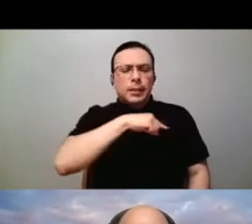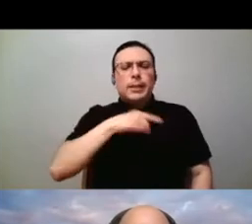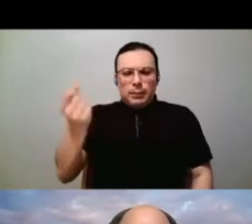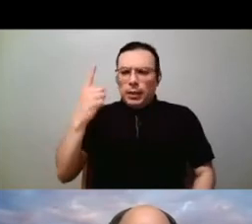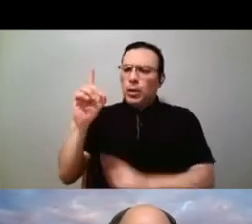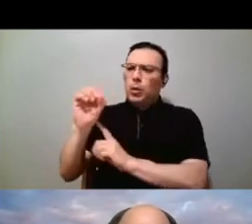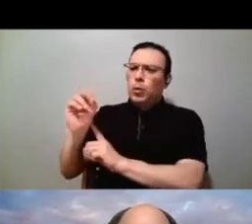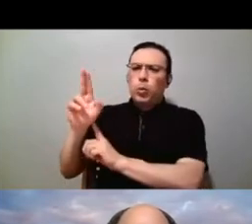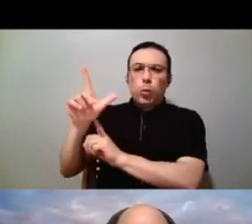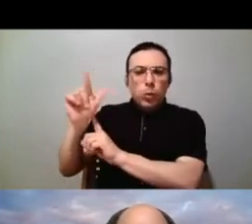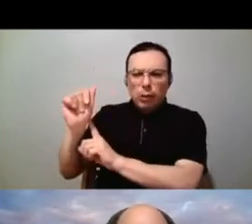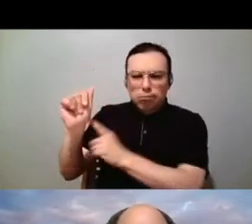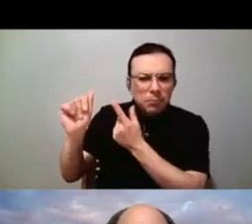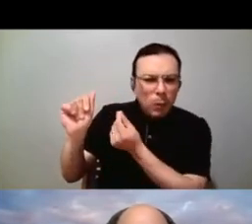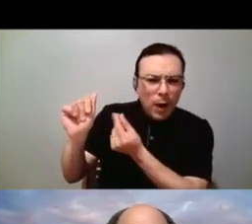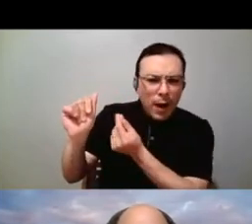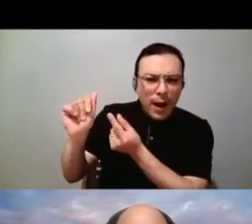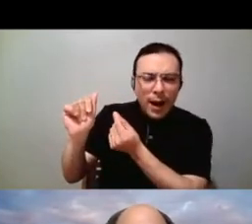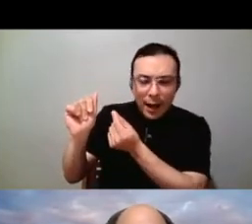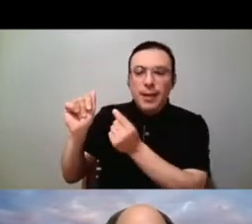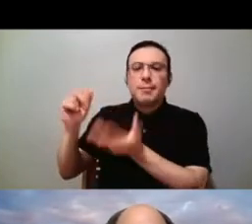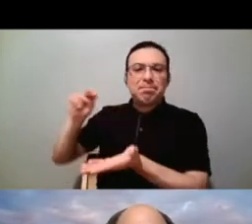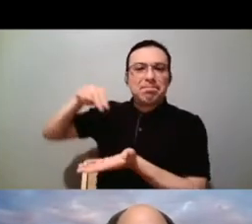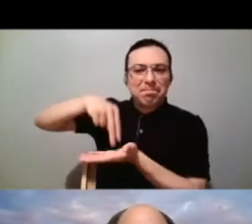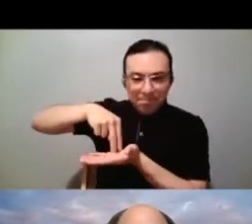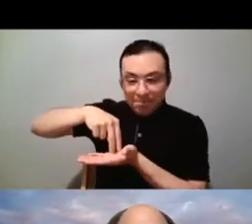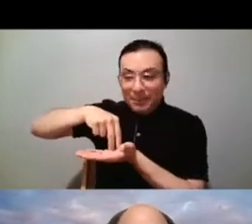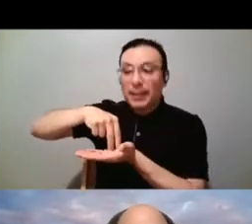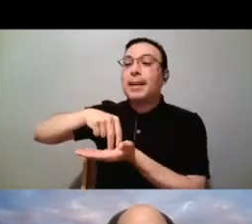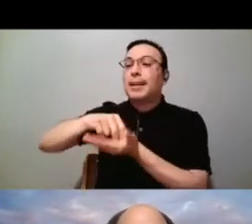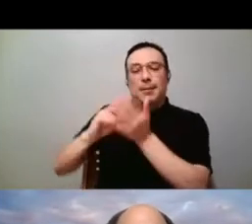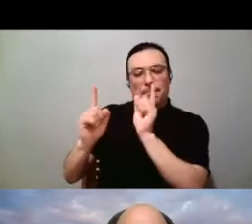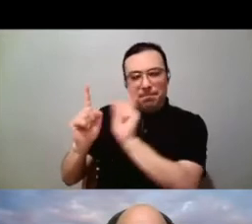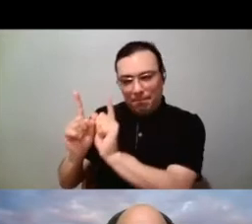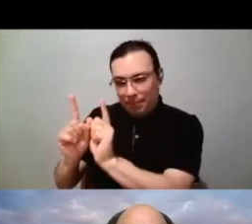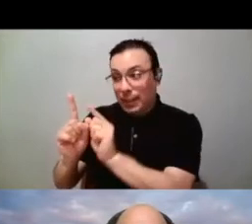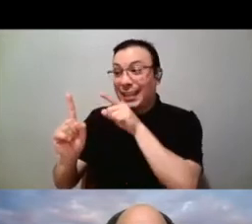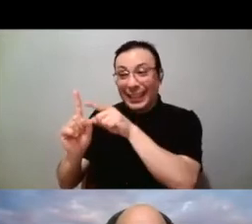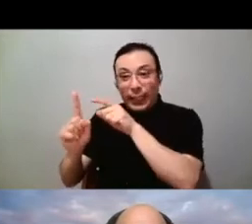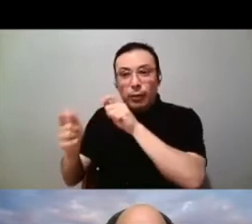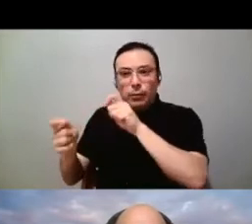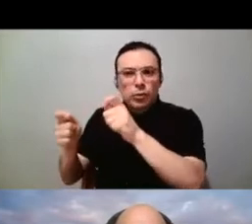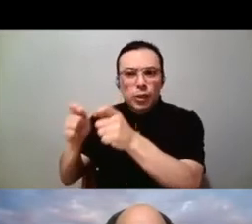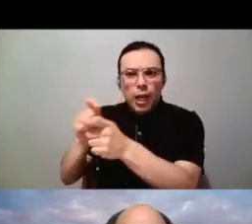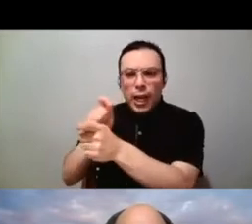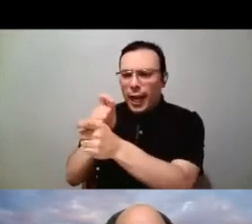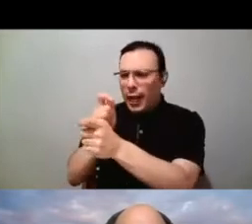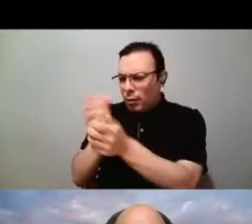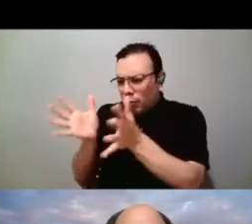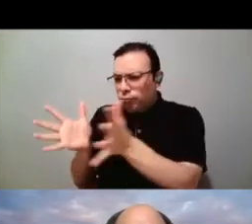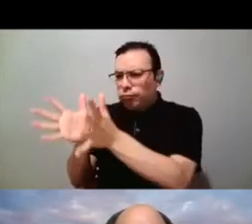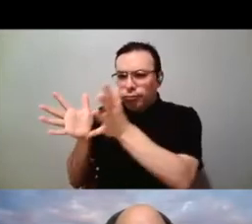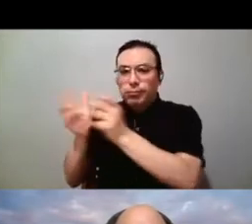to be someone who holds space for others during times of transition. In our rage